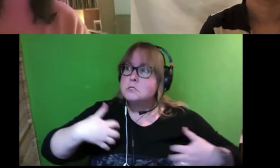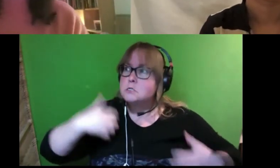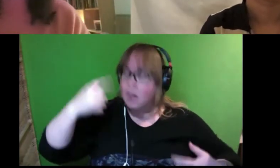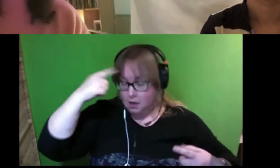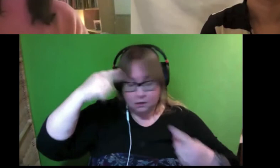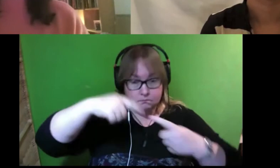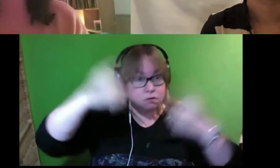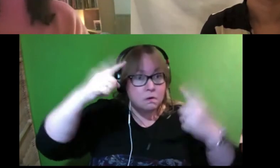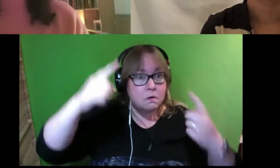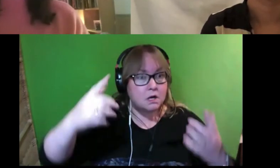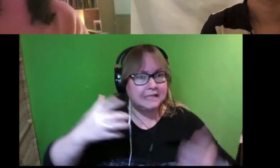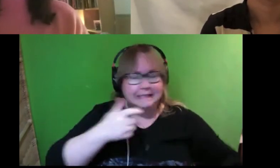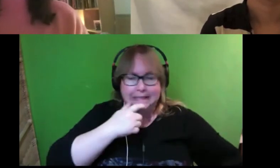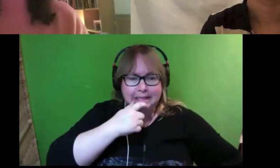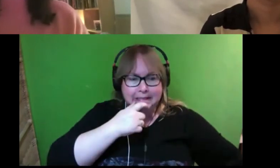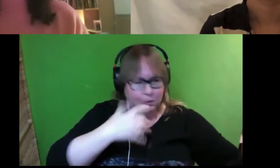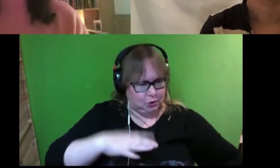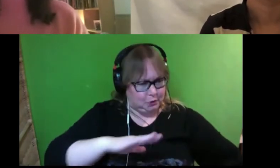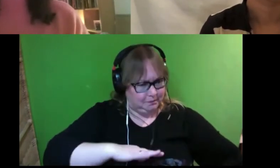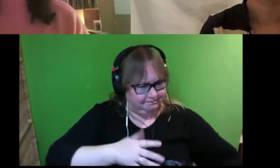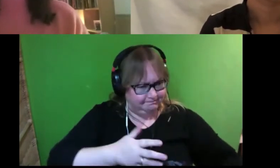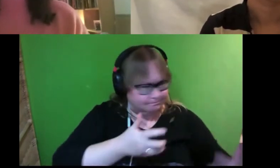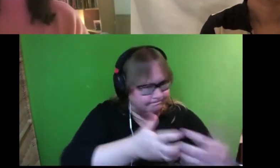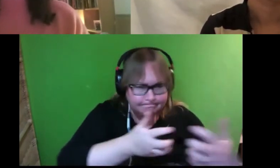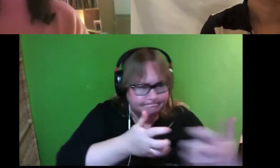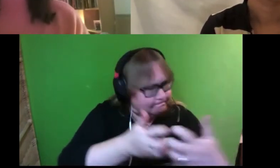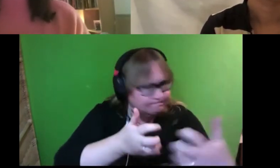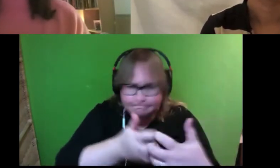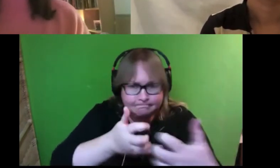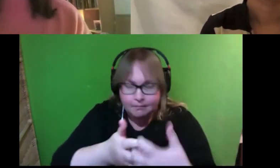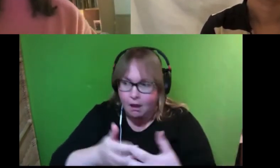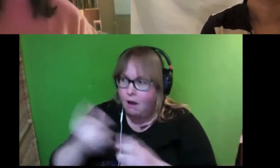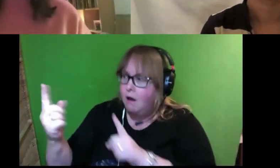myself. So I think that